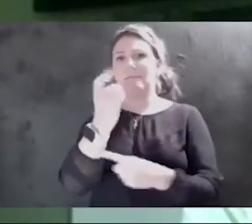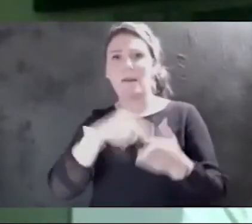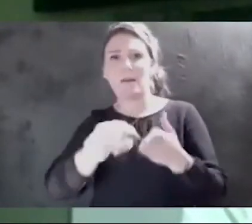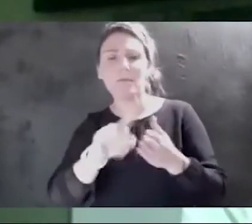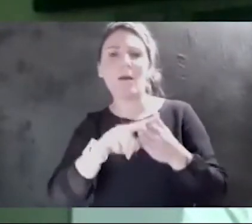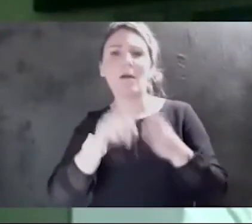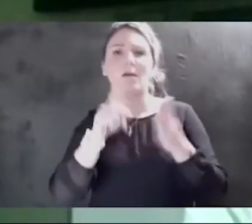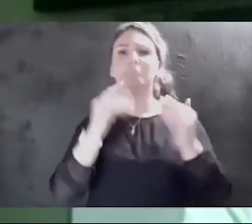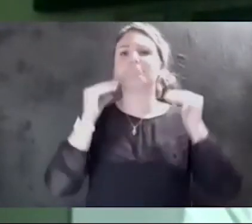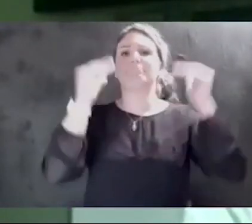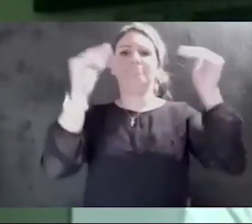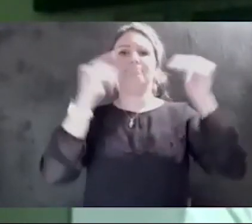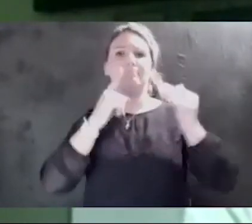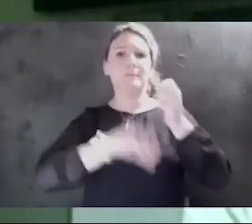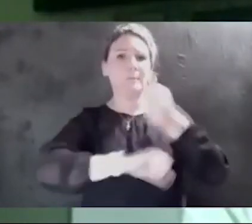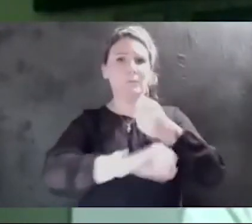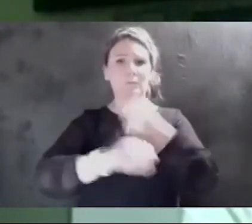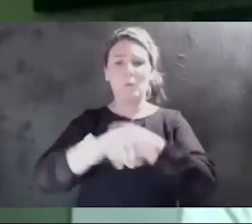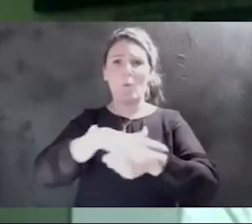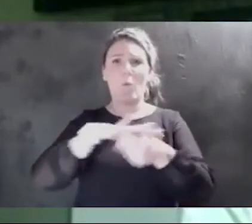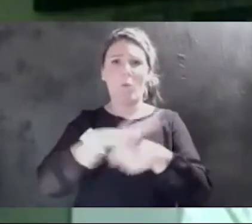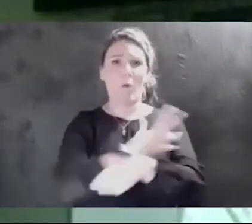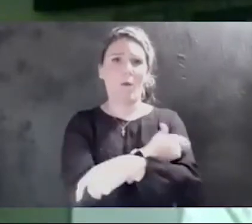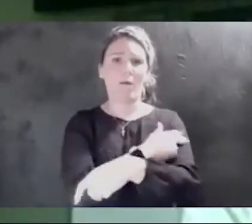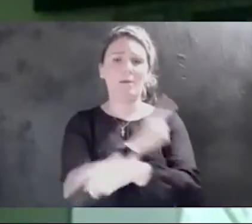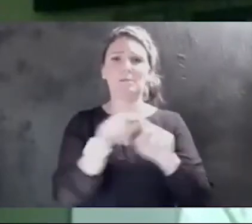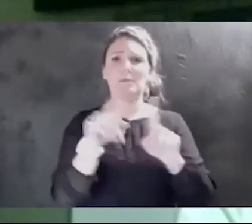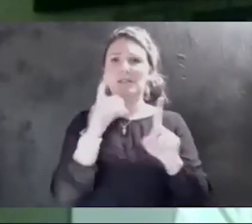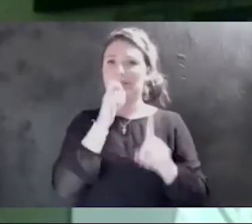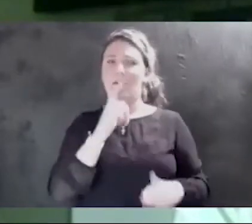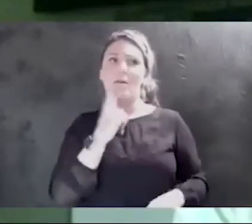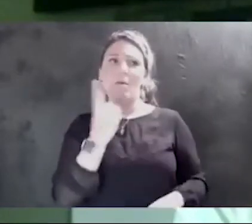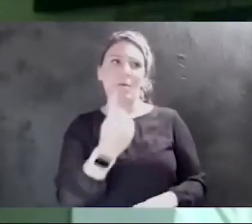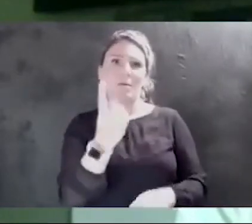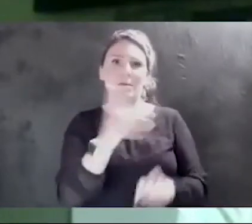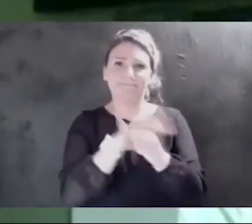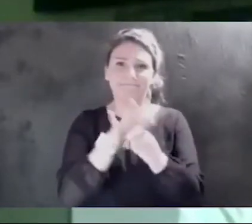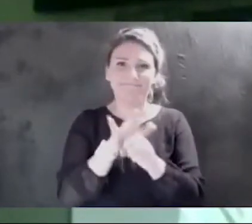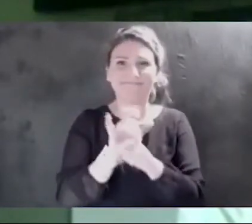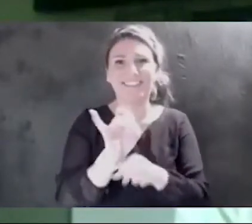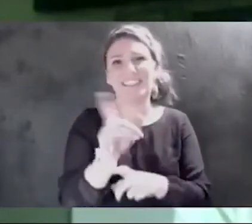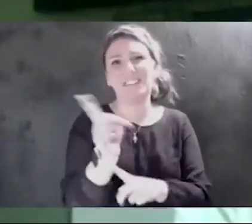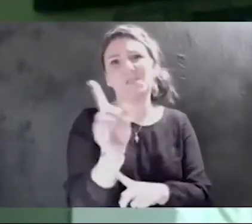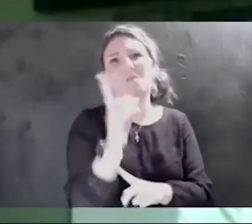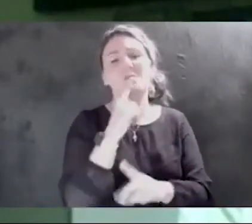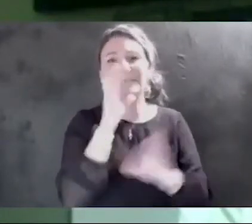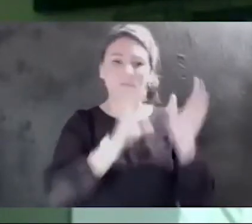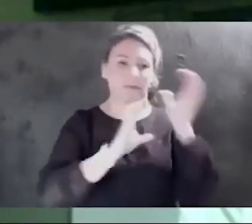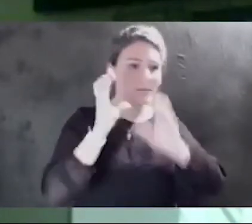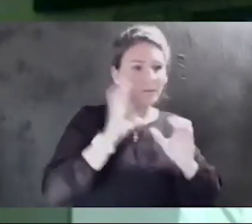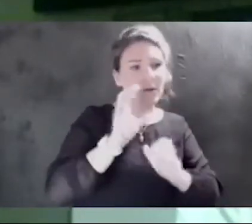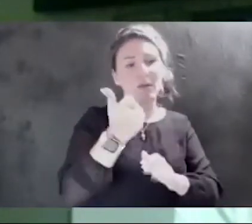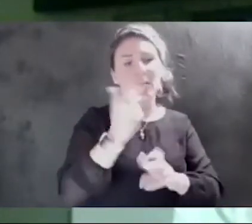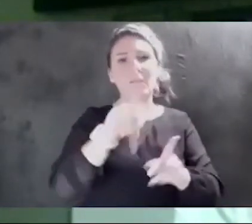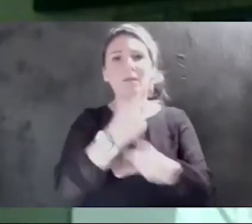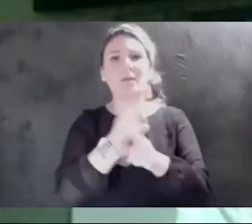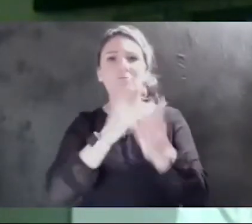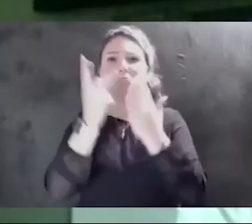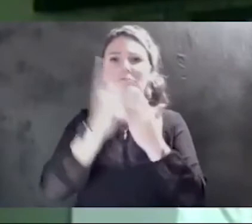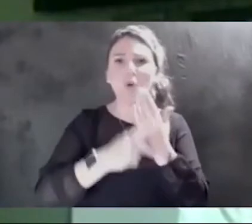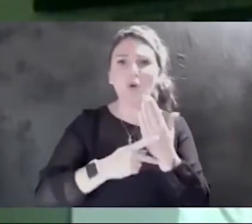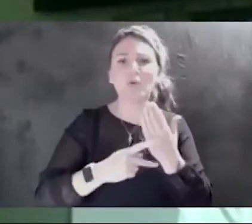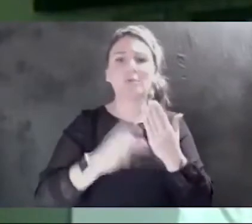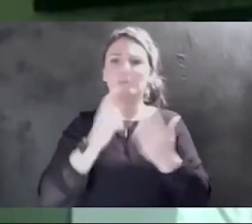local hospitals as best they can, but it isn't always enough. And that's where we're exploring other kinds of programs to